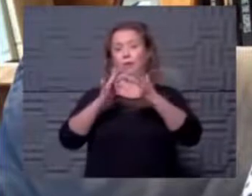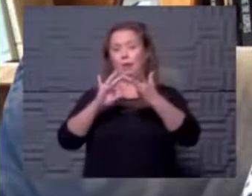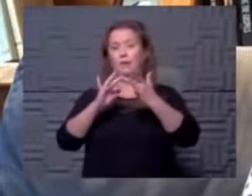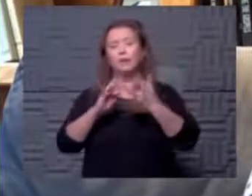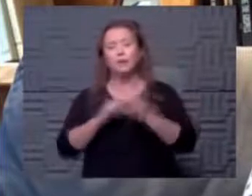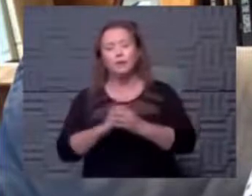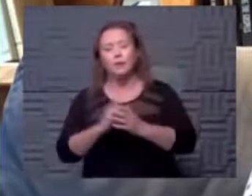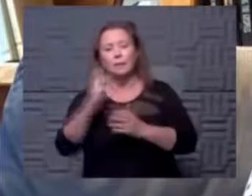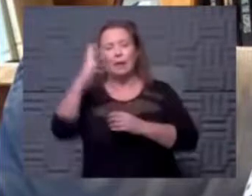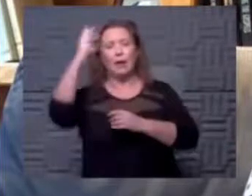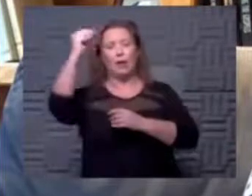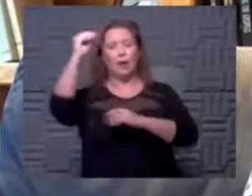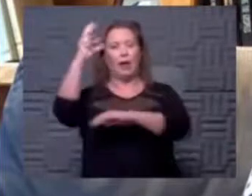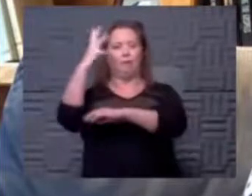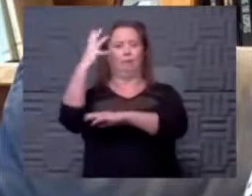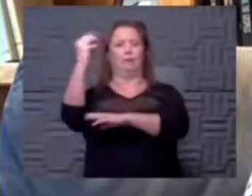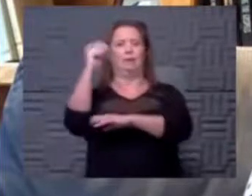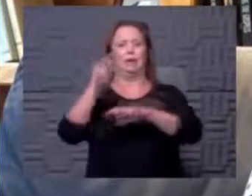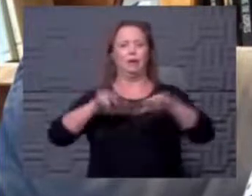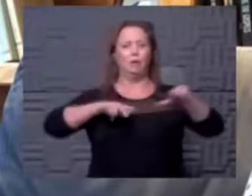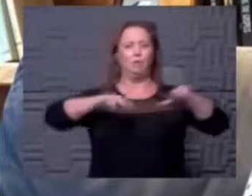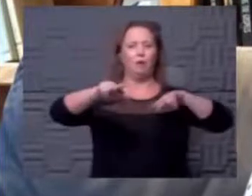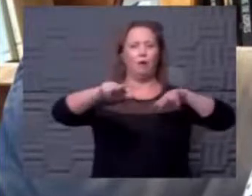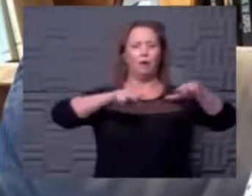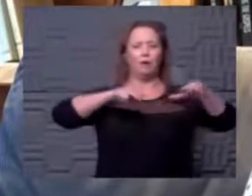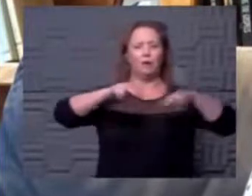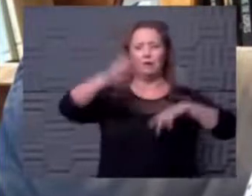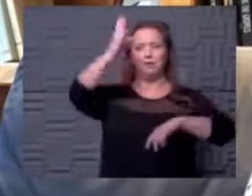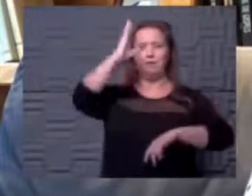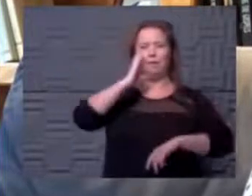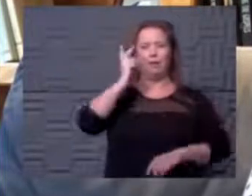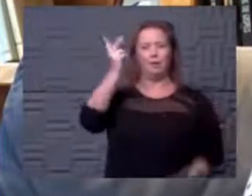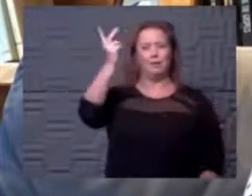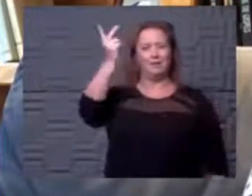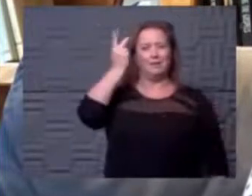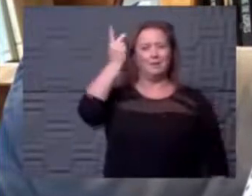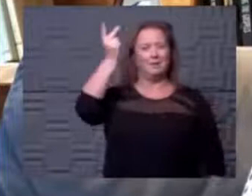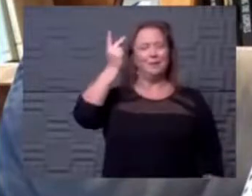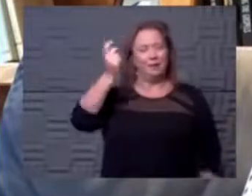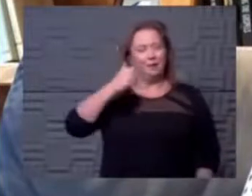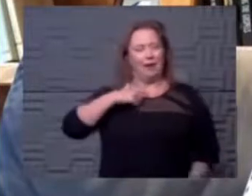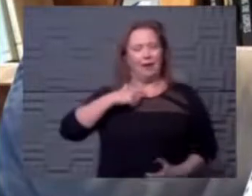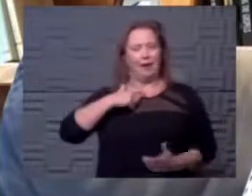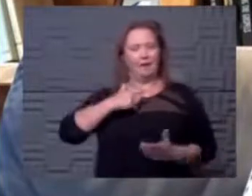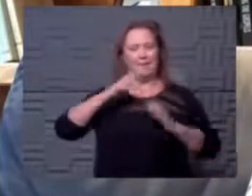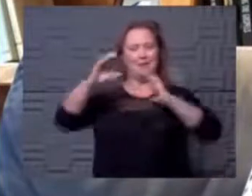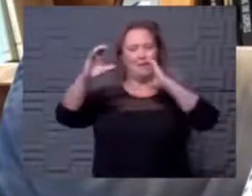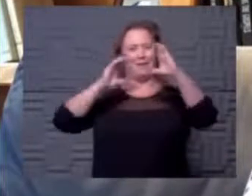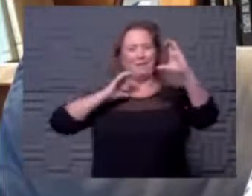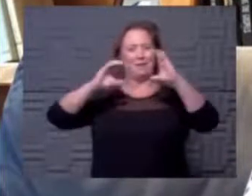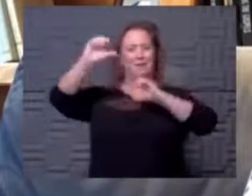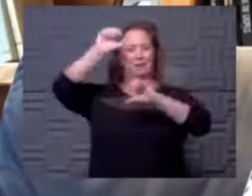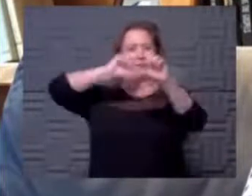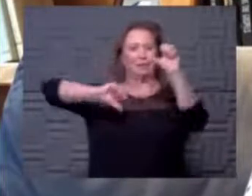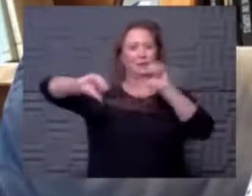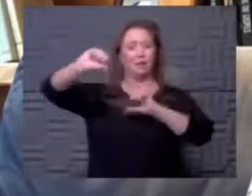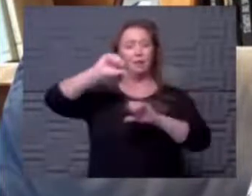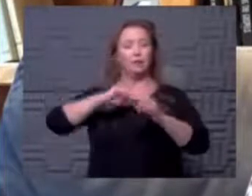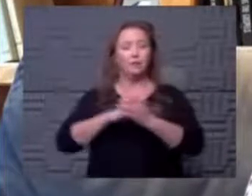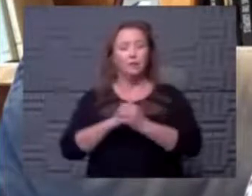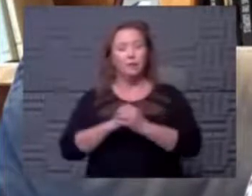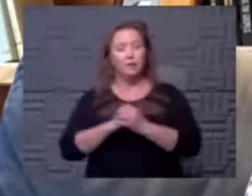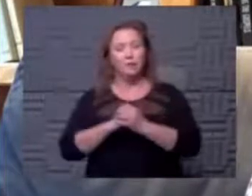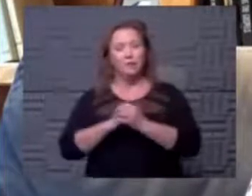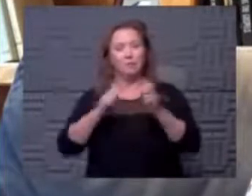out in nature and I walk, and God and I have very loud conversations at times. And